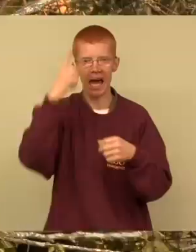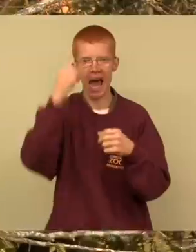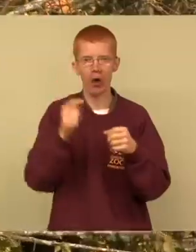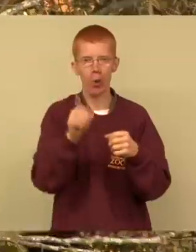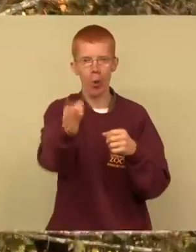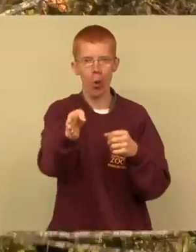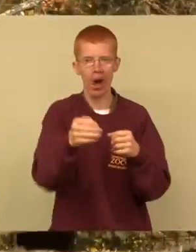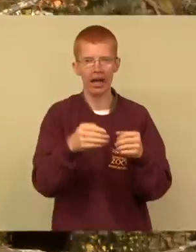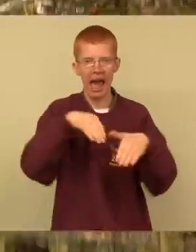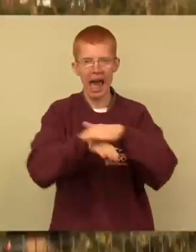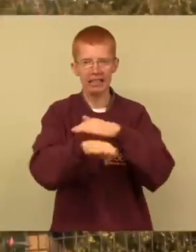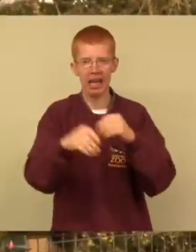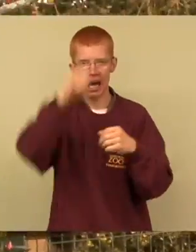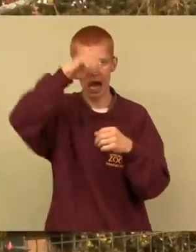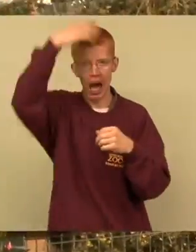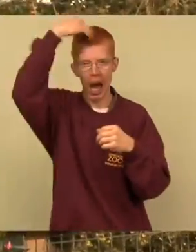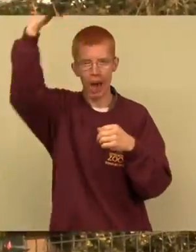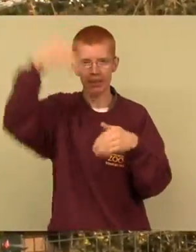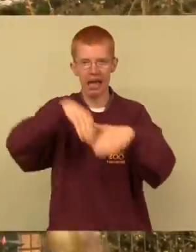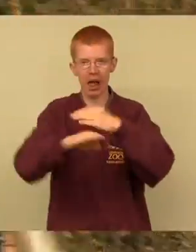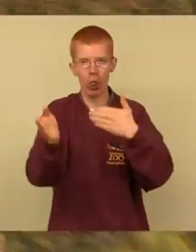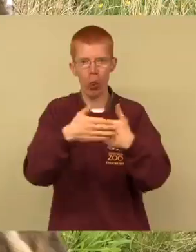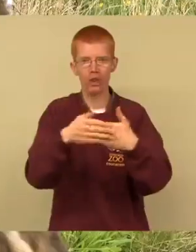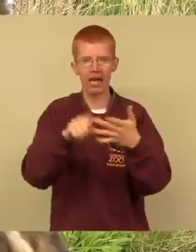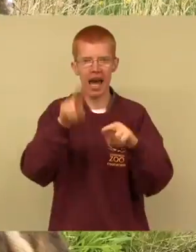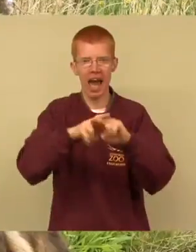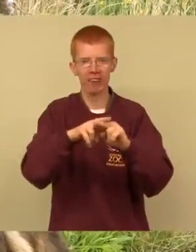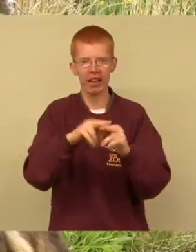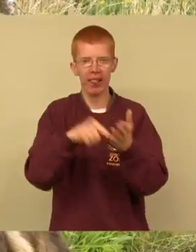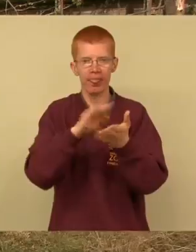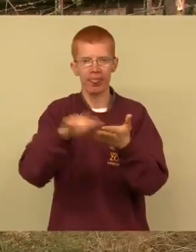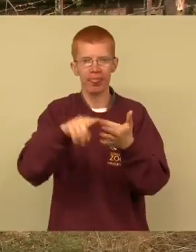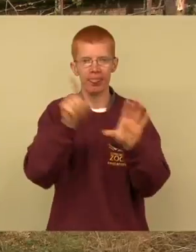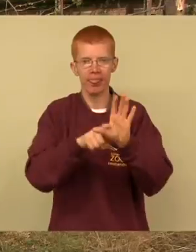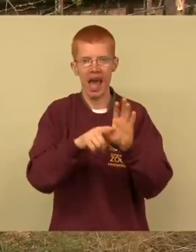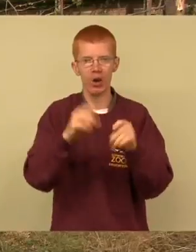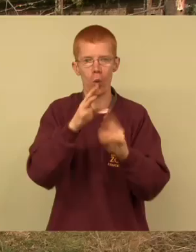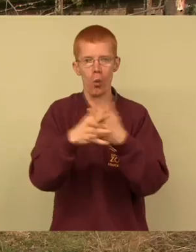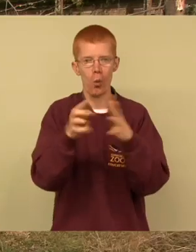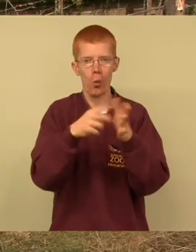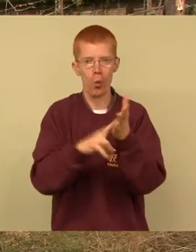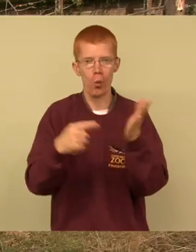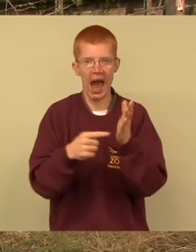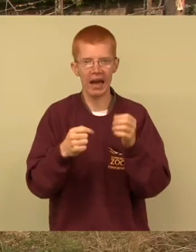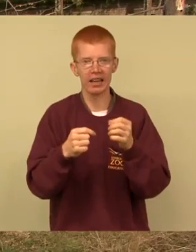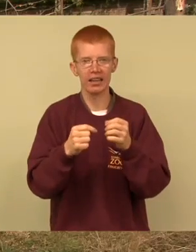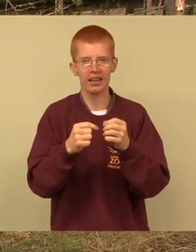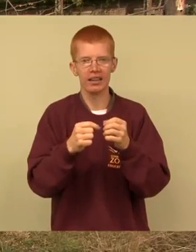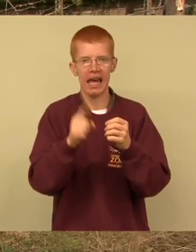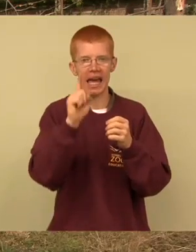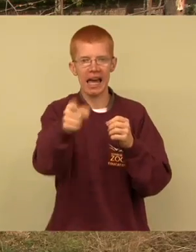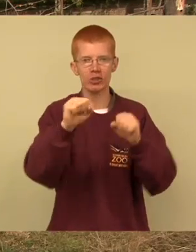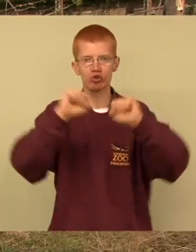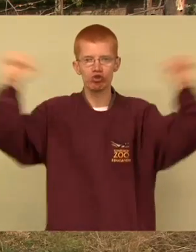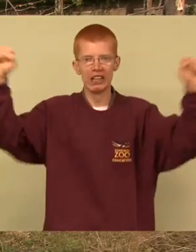they would in the wild if they want to, but they can also choose to be apart. And the research that we've been doing has shown that they do actively